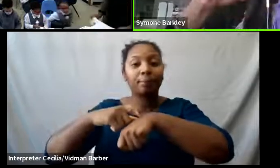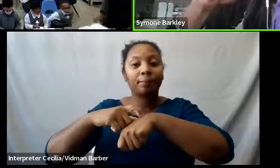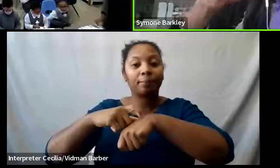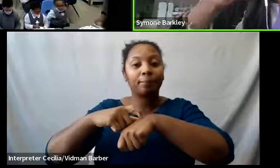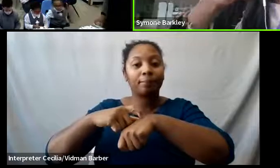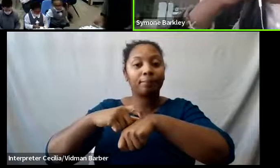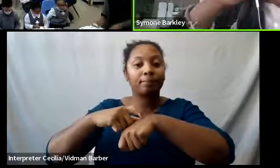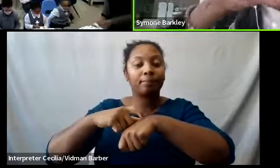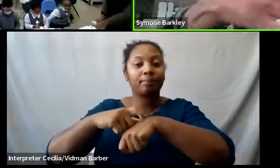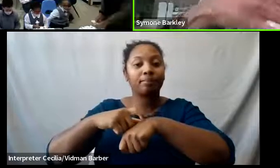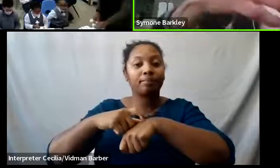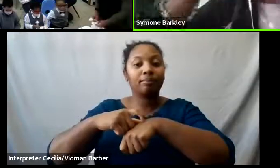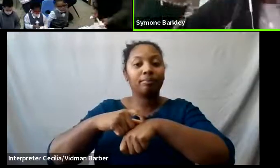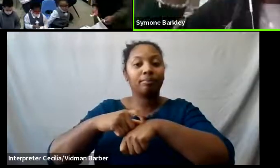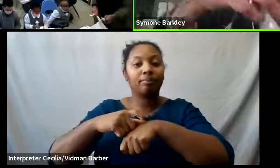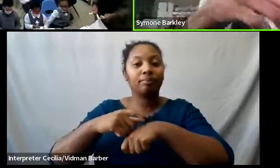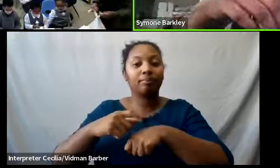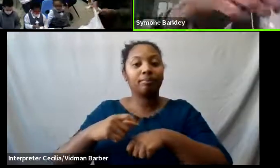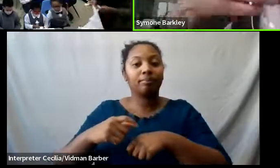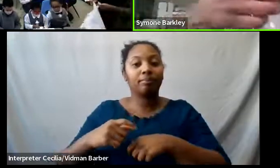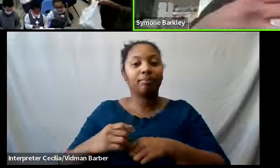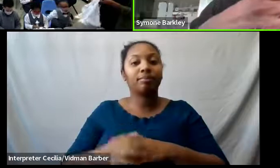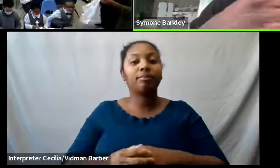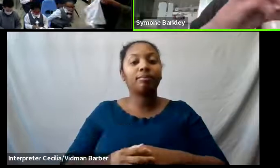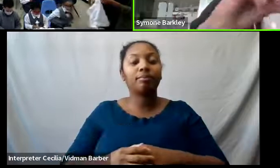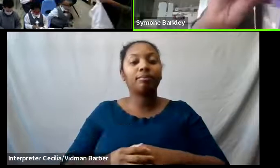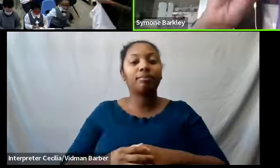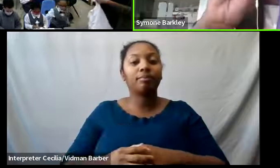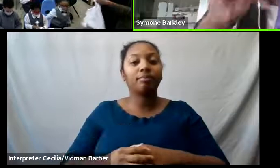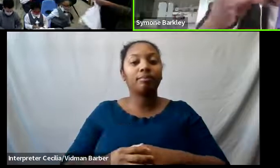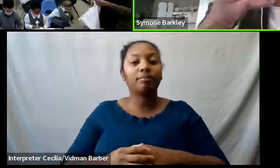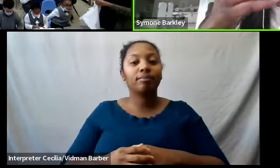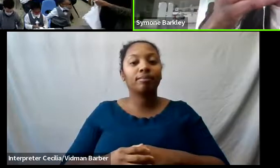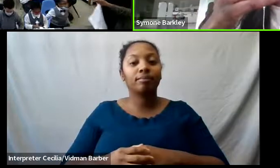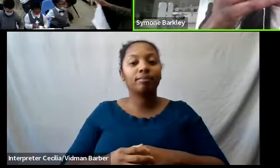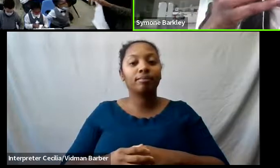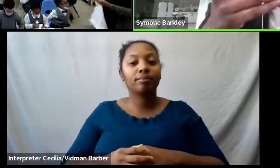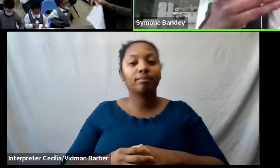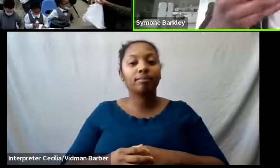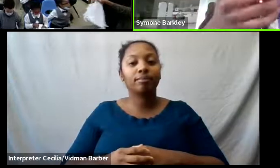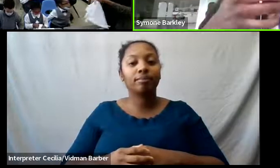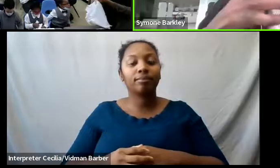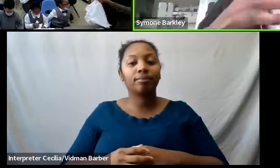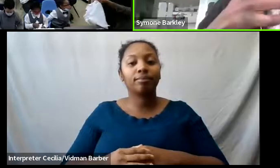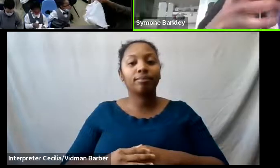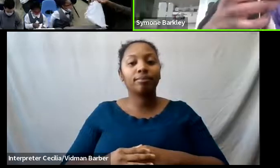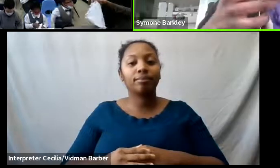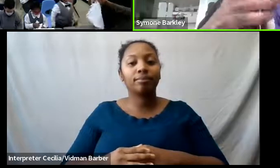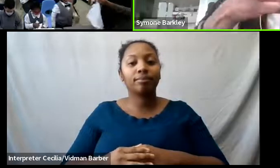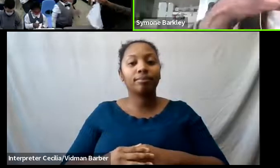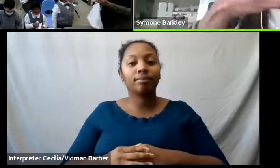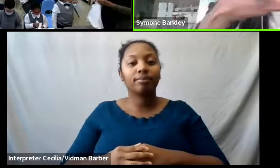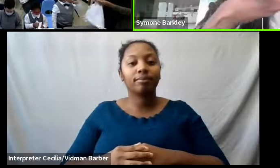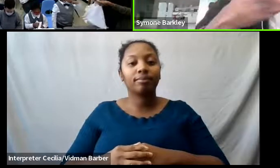2. And then you're going to take the other. Yep, you're going to take the other piece. Exactly.